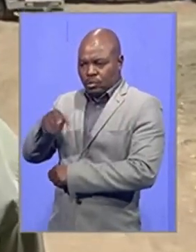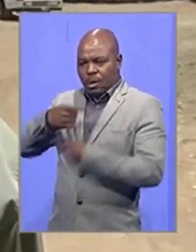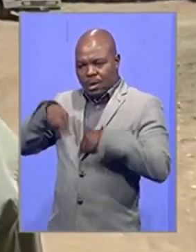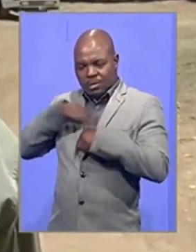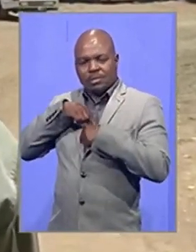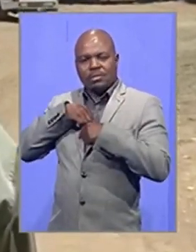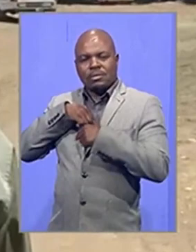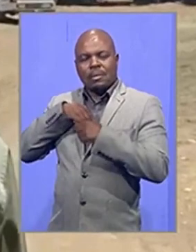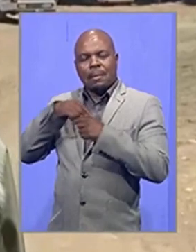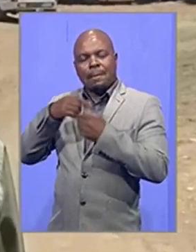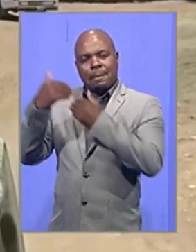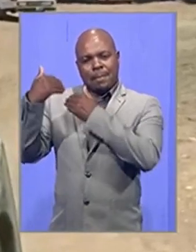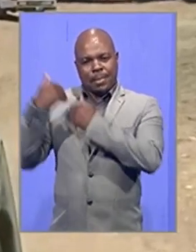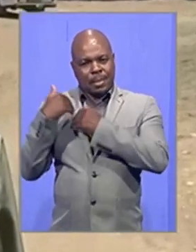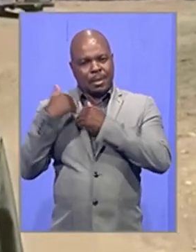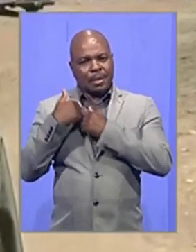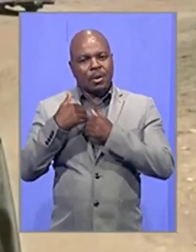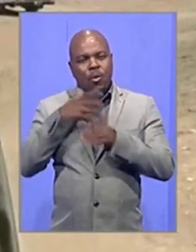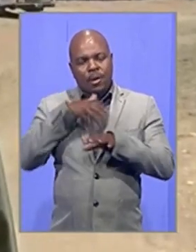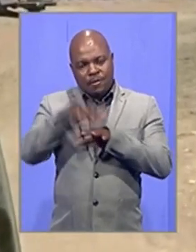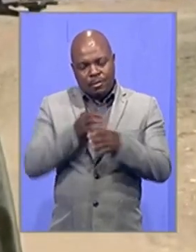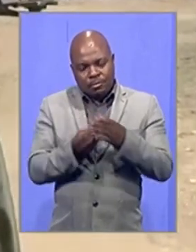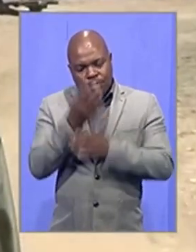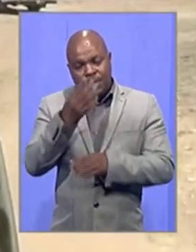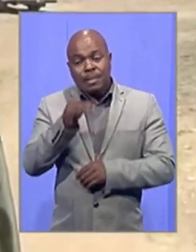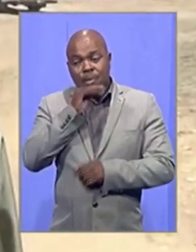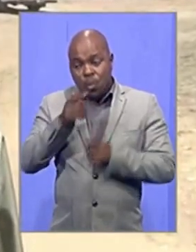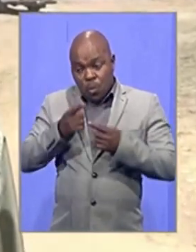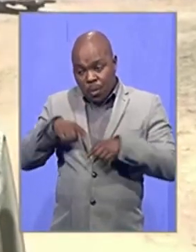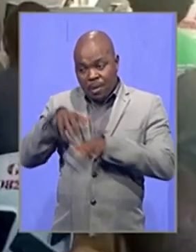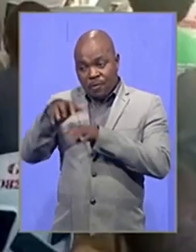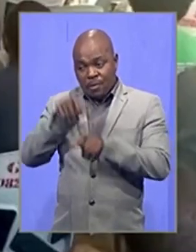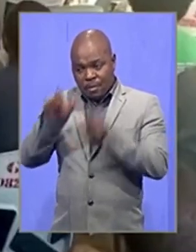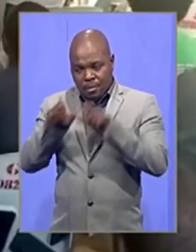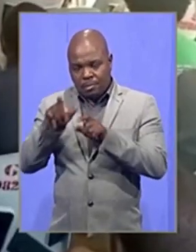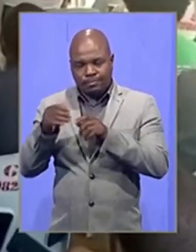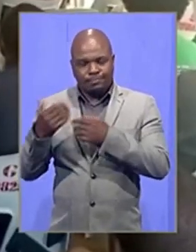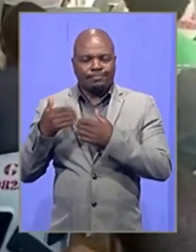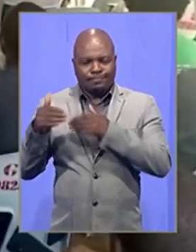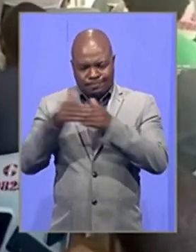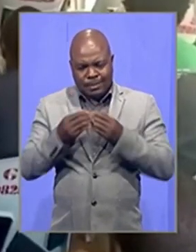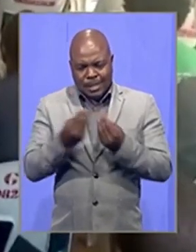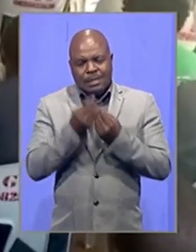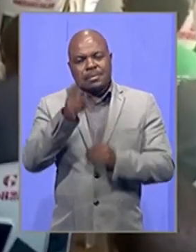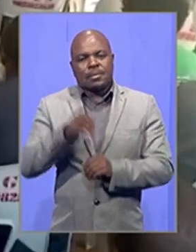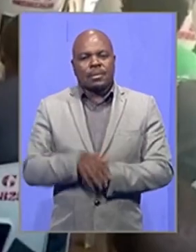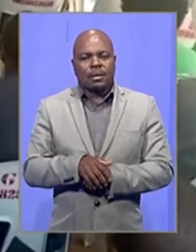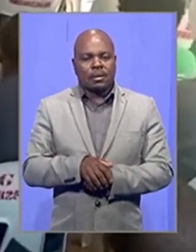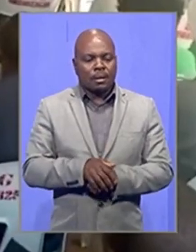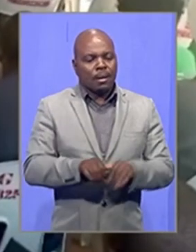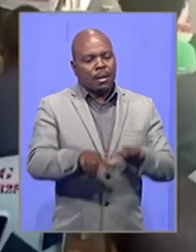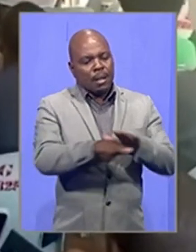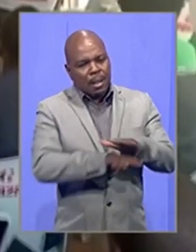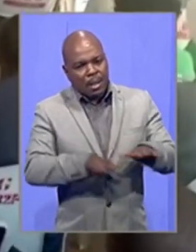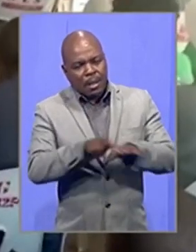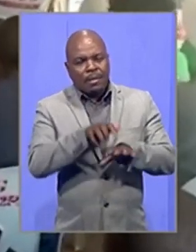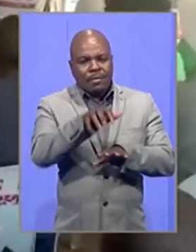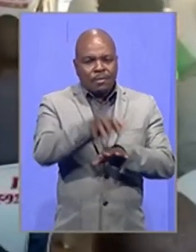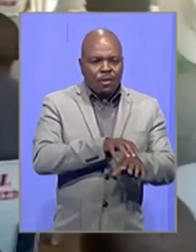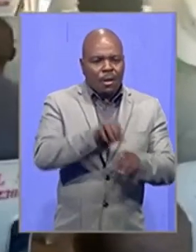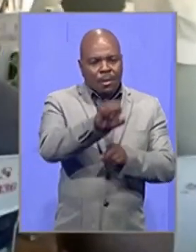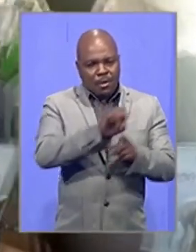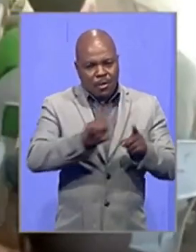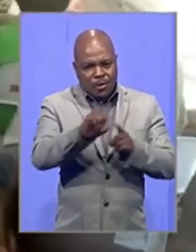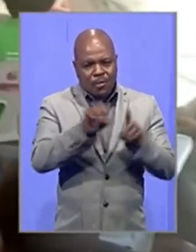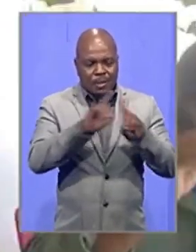raya gore re le balemirui re tshwanetse re ele dilo tsa rona tlhoko. Lefapha la thuo ya mobu, temo le ditaba tsa tikolo